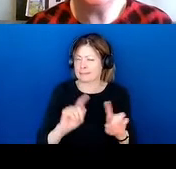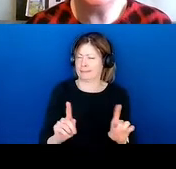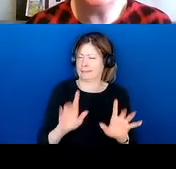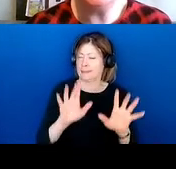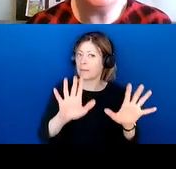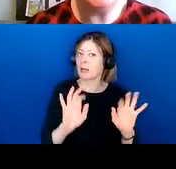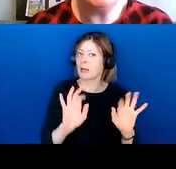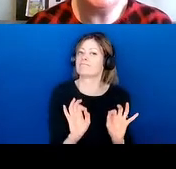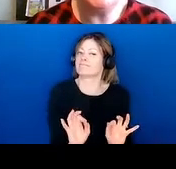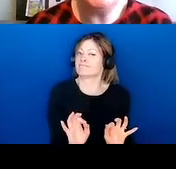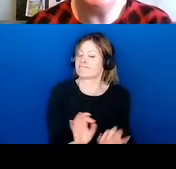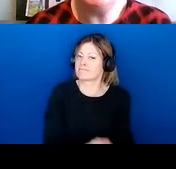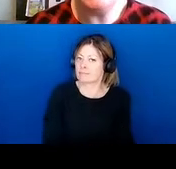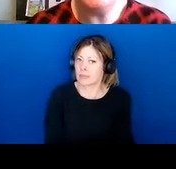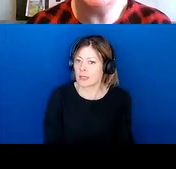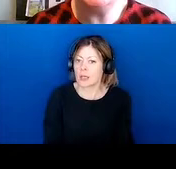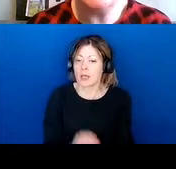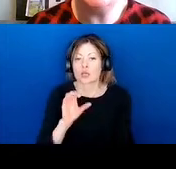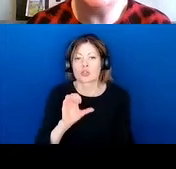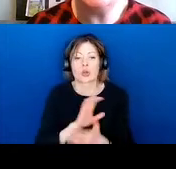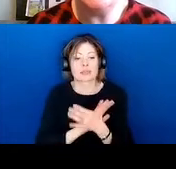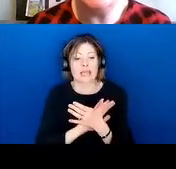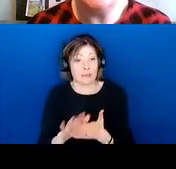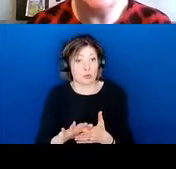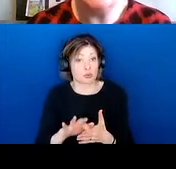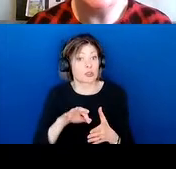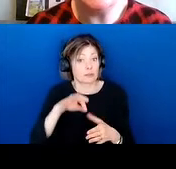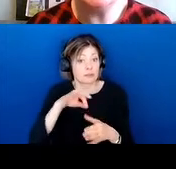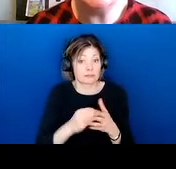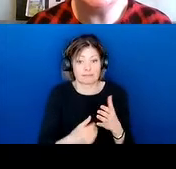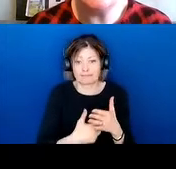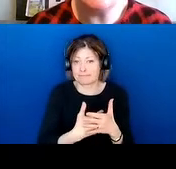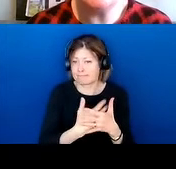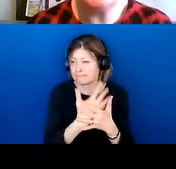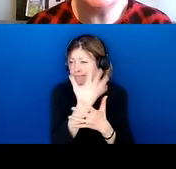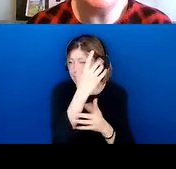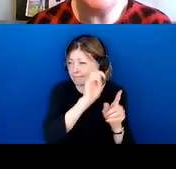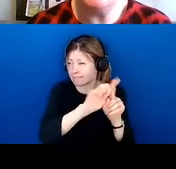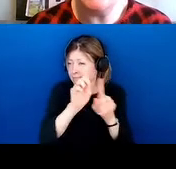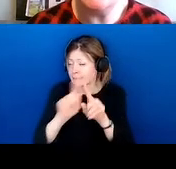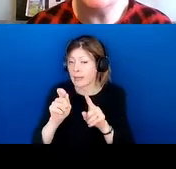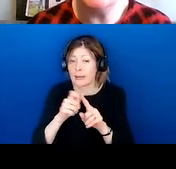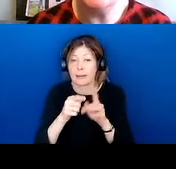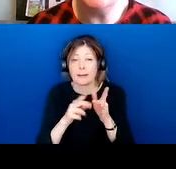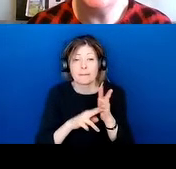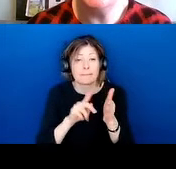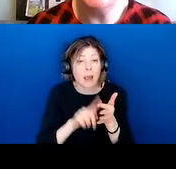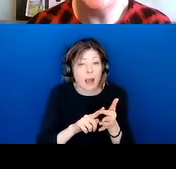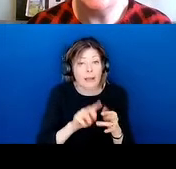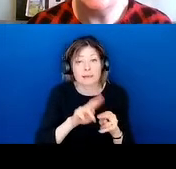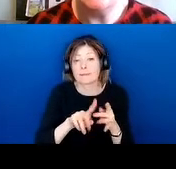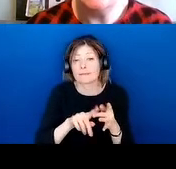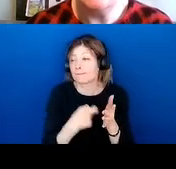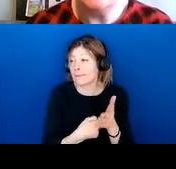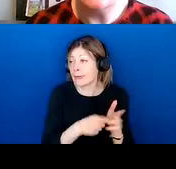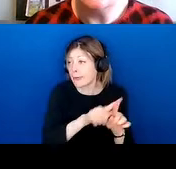Hamilton planted a great variety of pines and firs here, creating a dark and sombre effect.